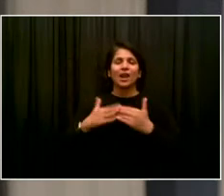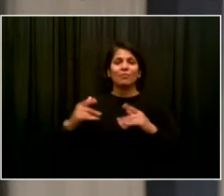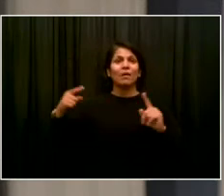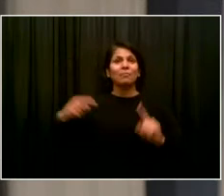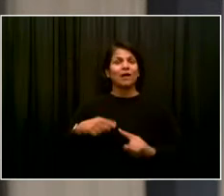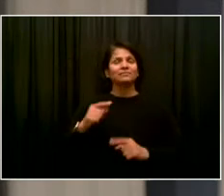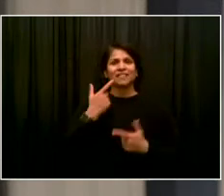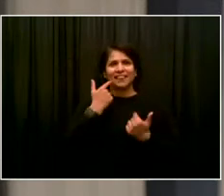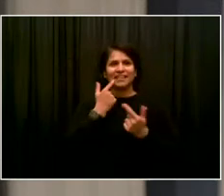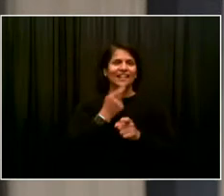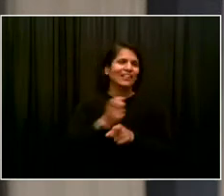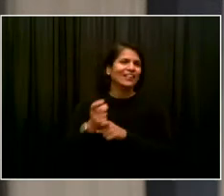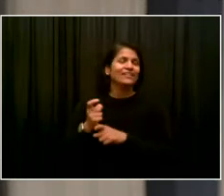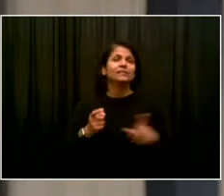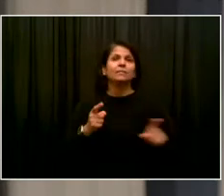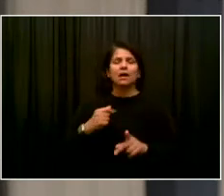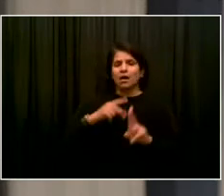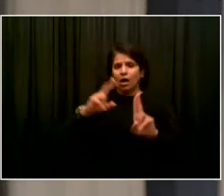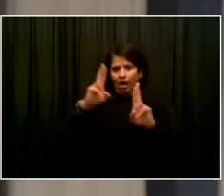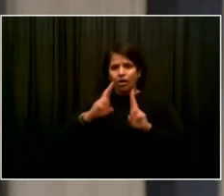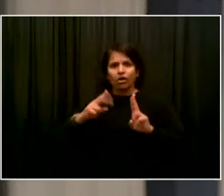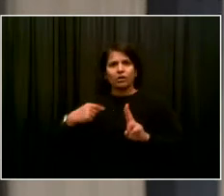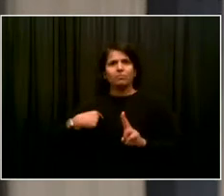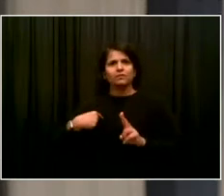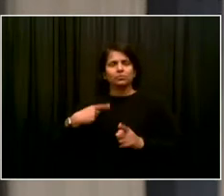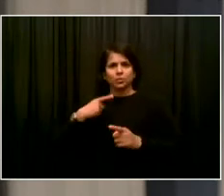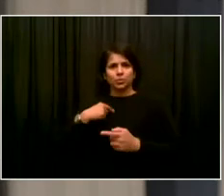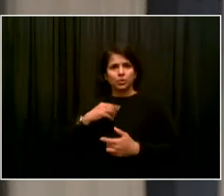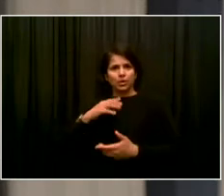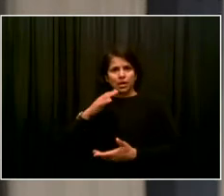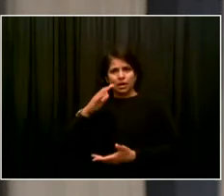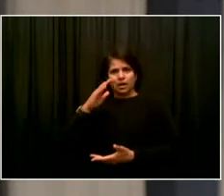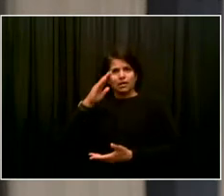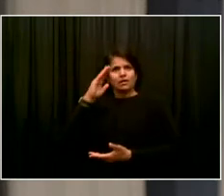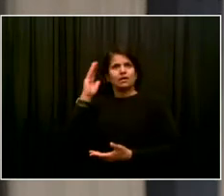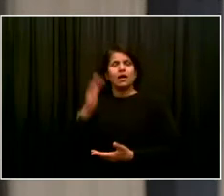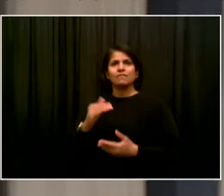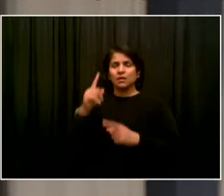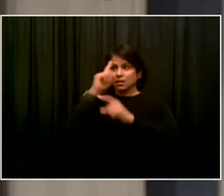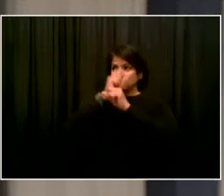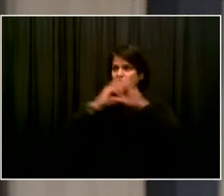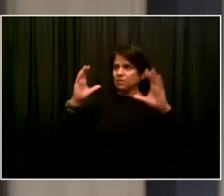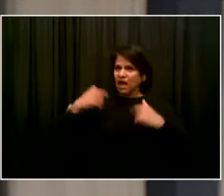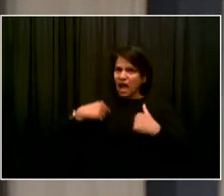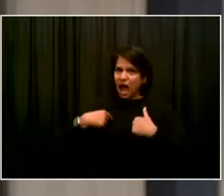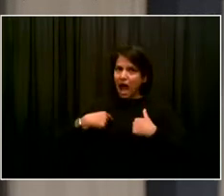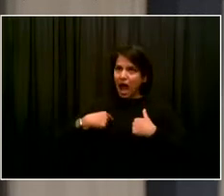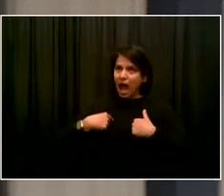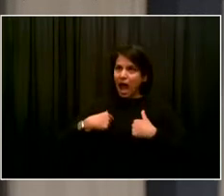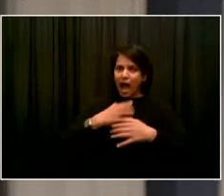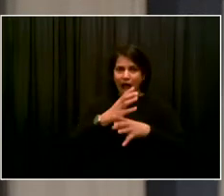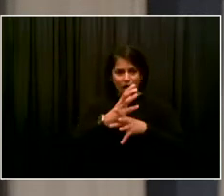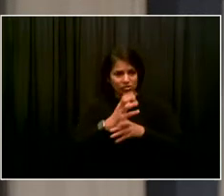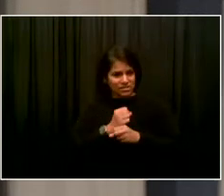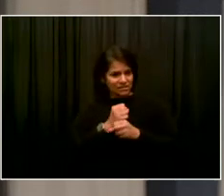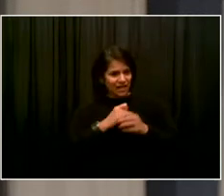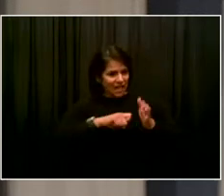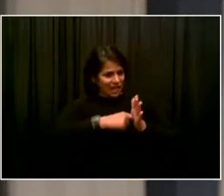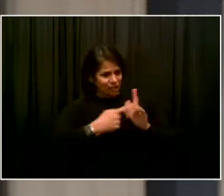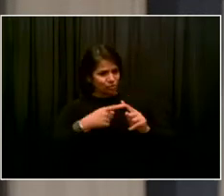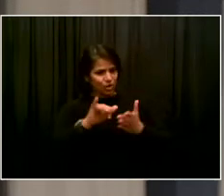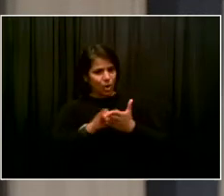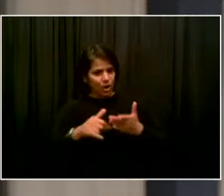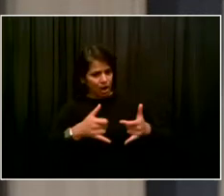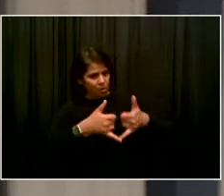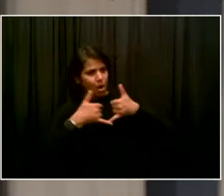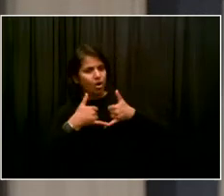imagined in a million years that I would receive this honor and that one day I would count the city, the